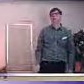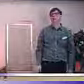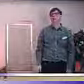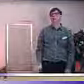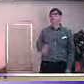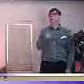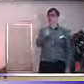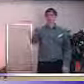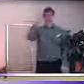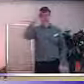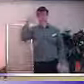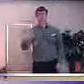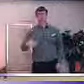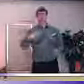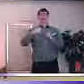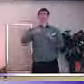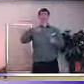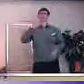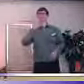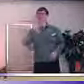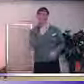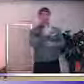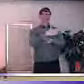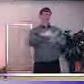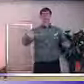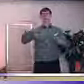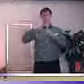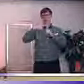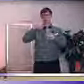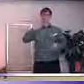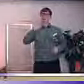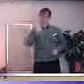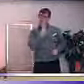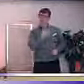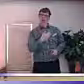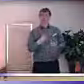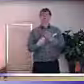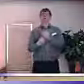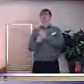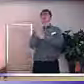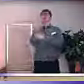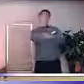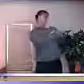You know, to be or not to be is a growth moment.